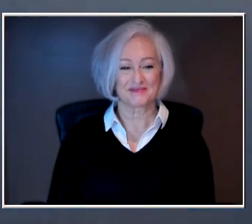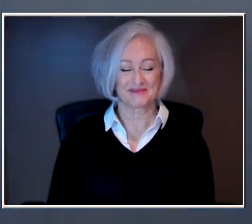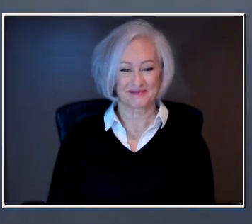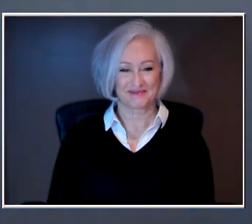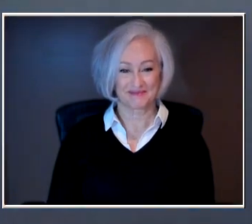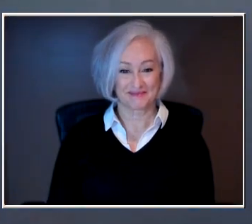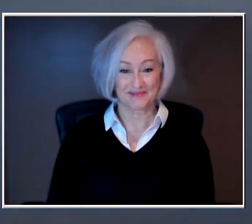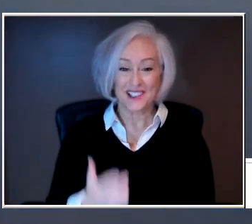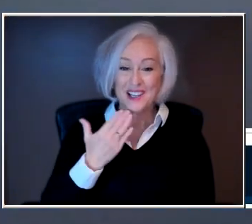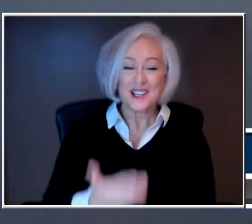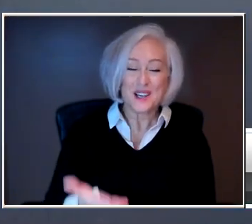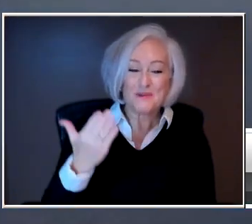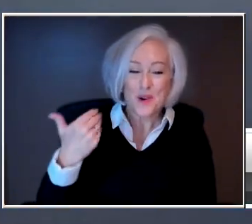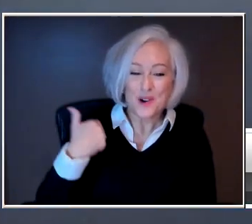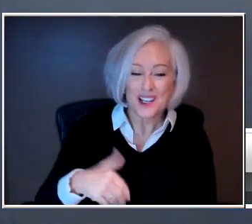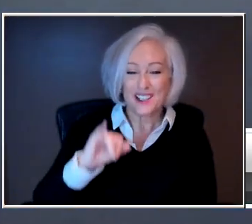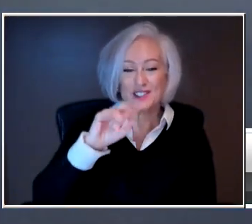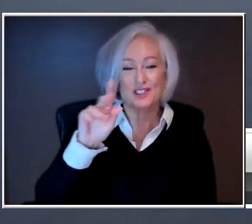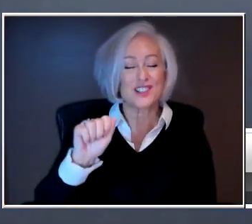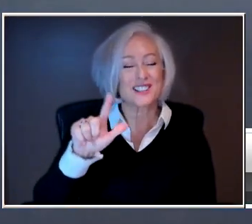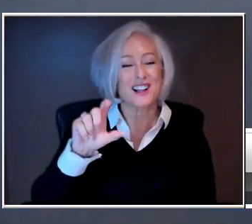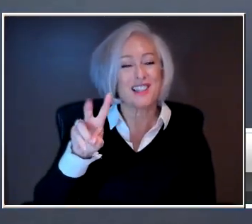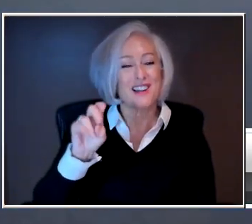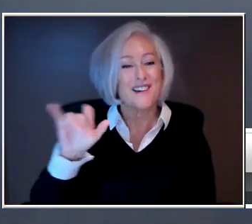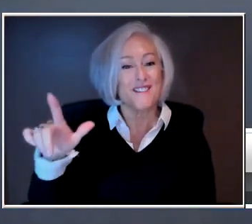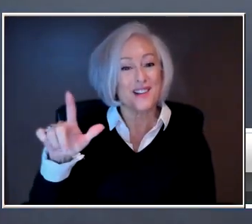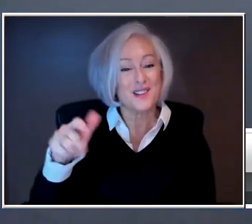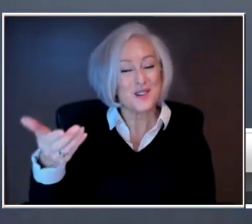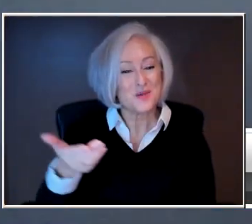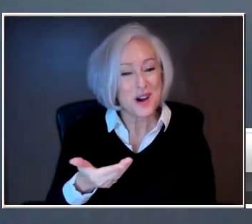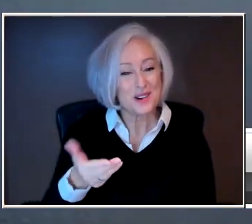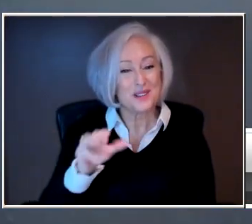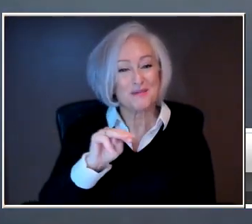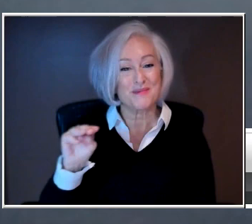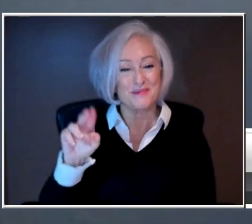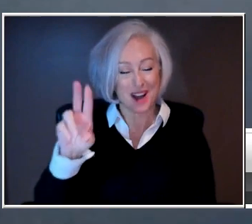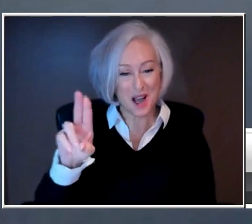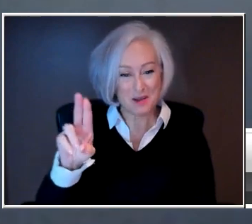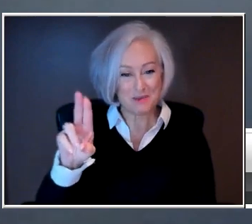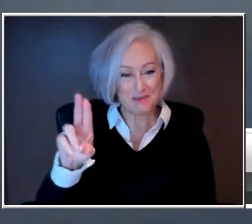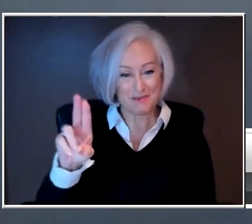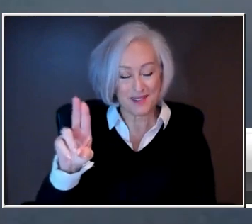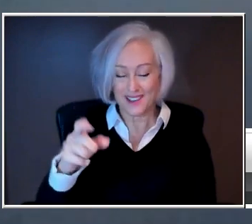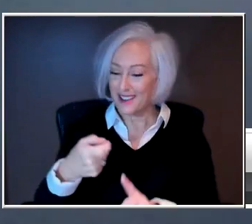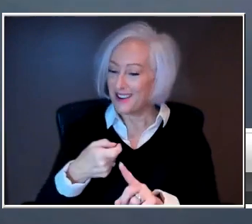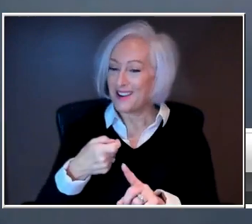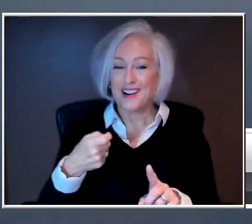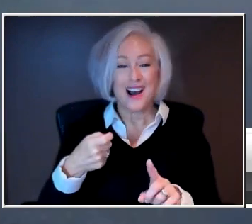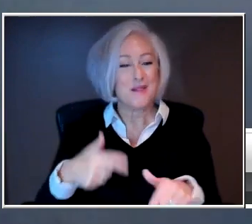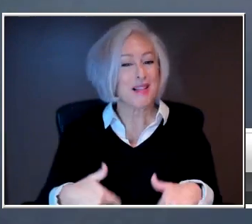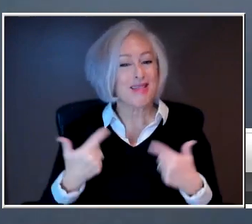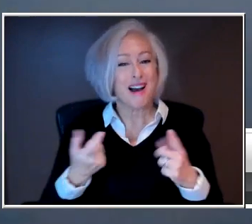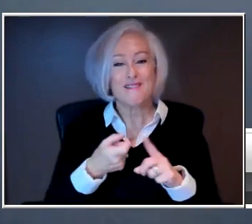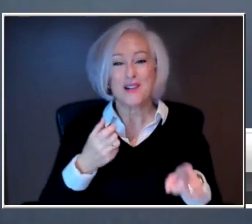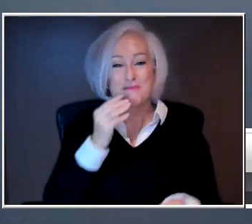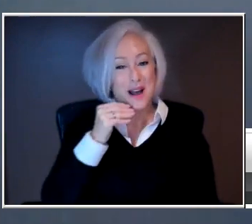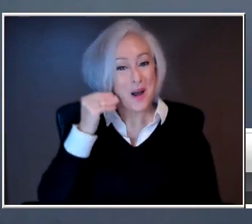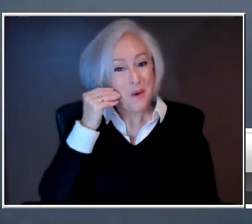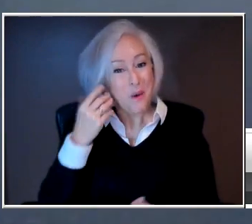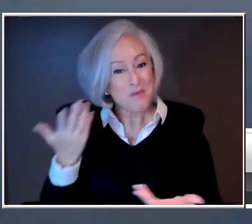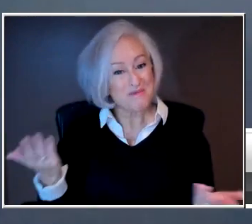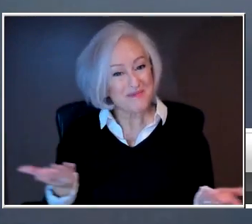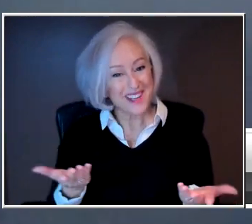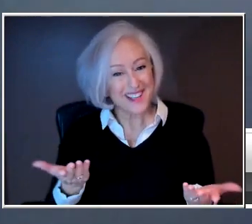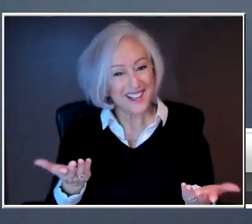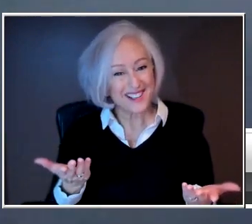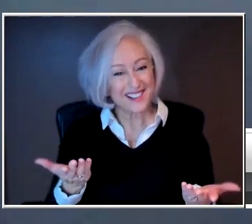And good morning. I'm Jessica Lovell. Welcome to the Morning Medical Update. I am coming to you live this morning from my home. I am